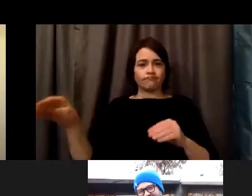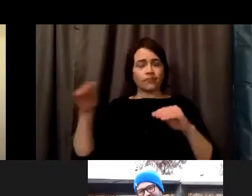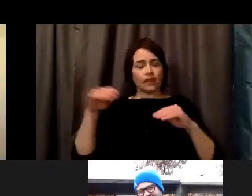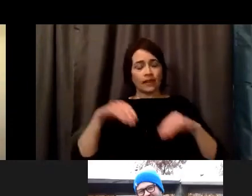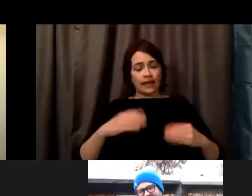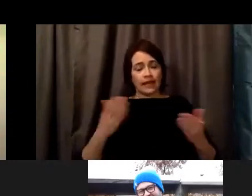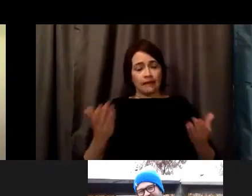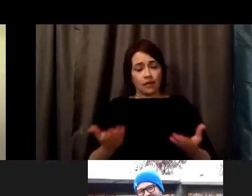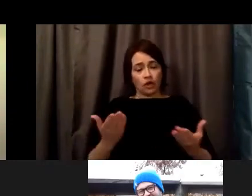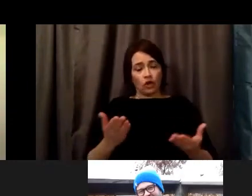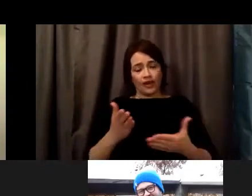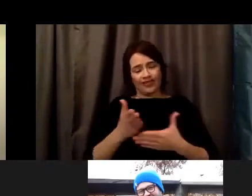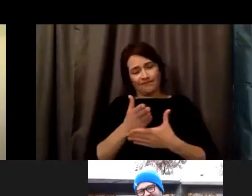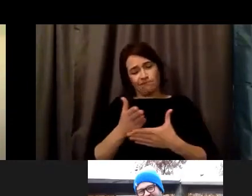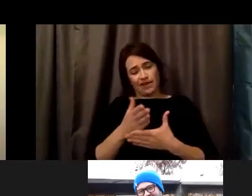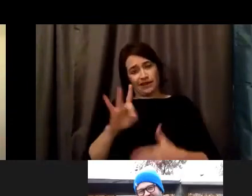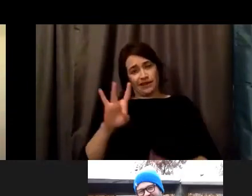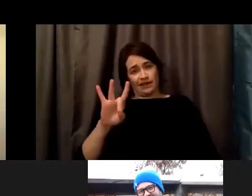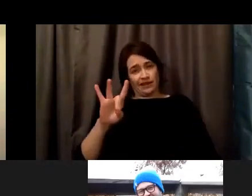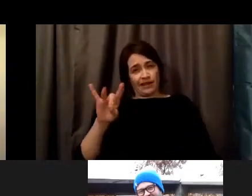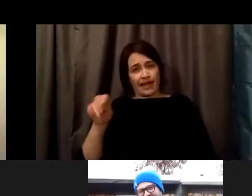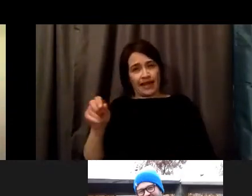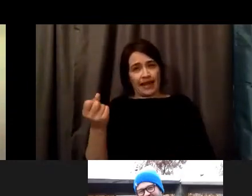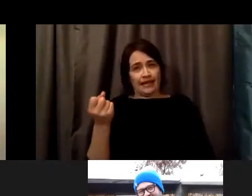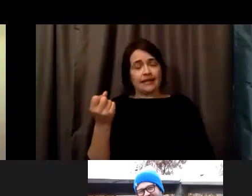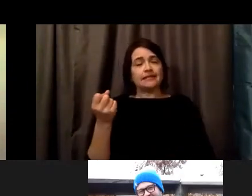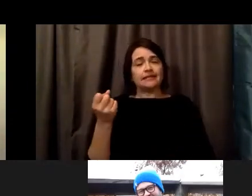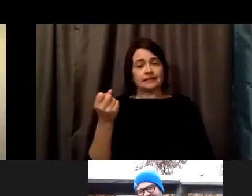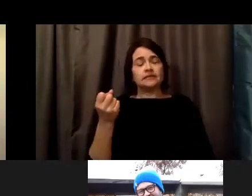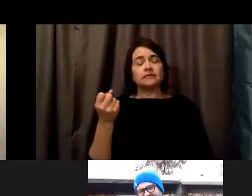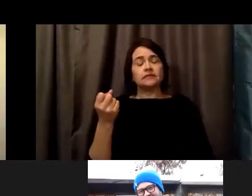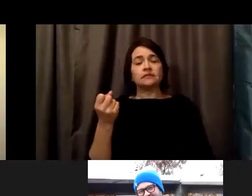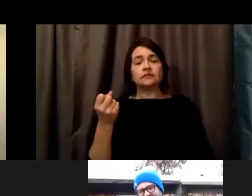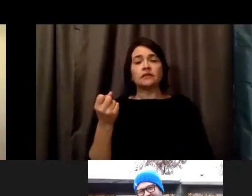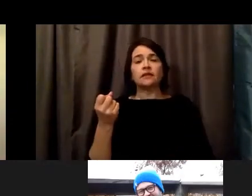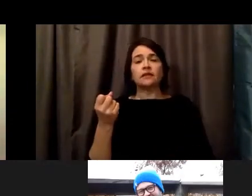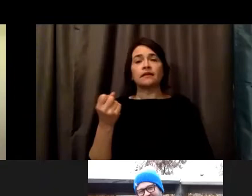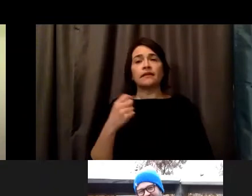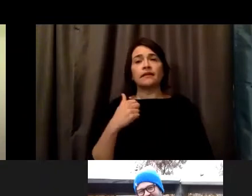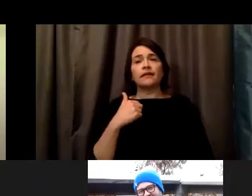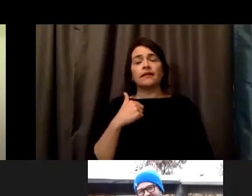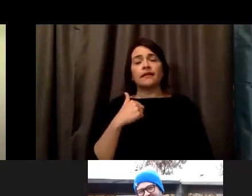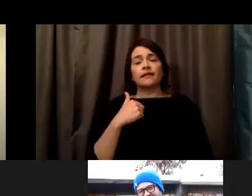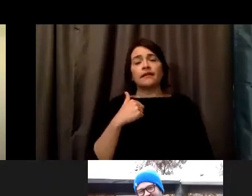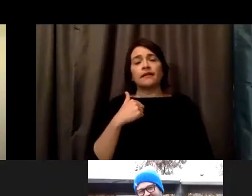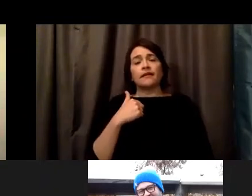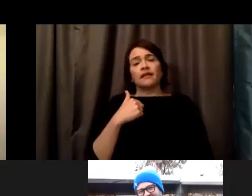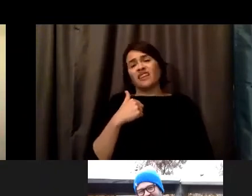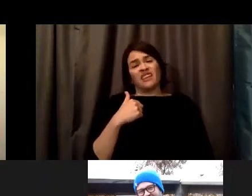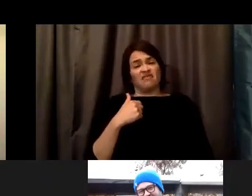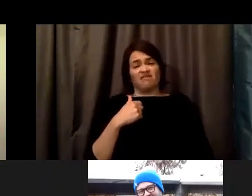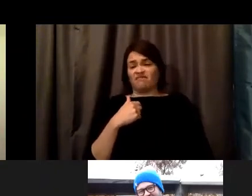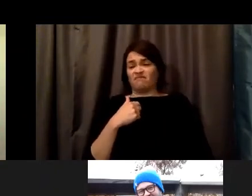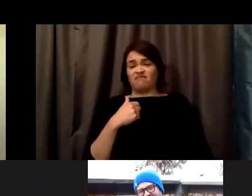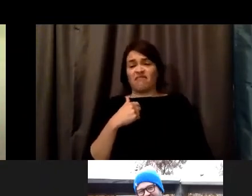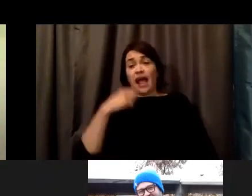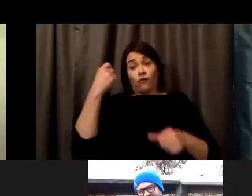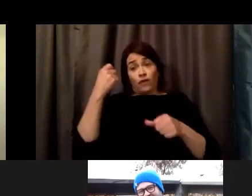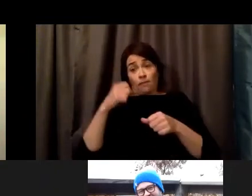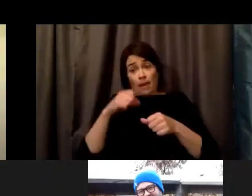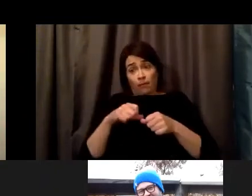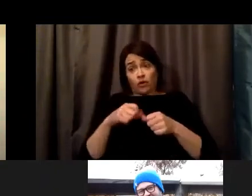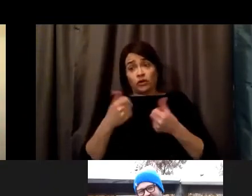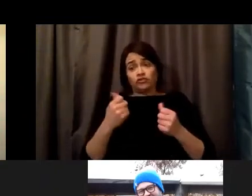80s. It was really a matter of trying to assimilate, a matter of trying